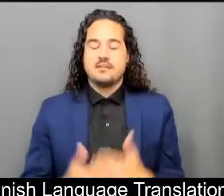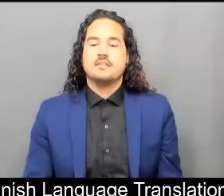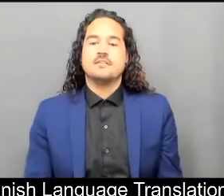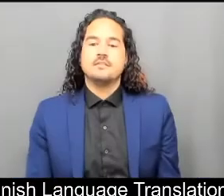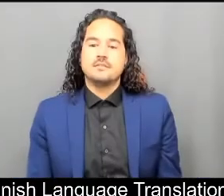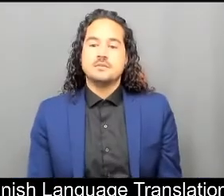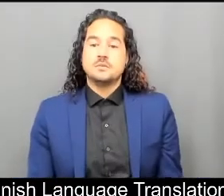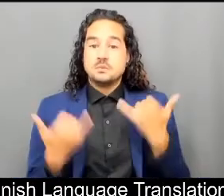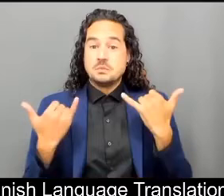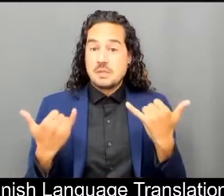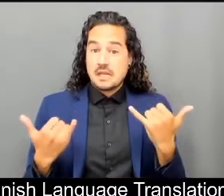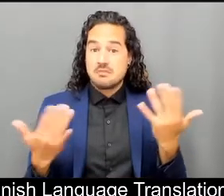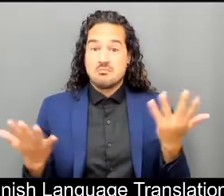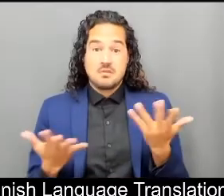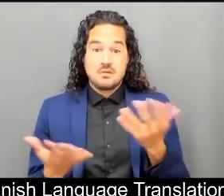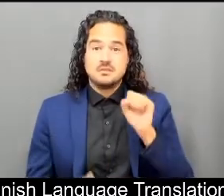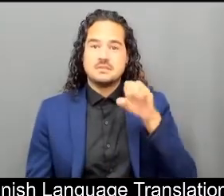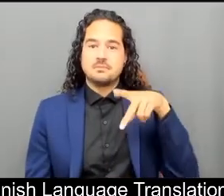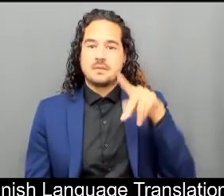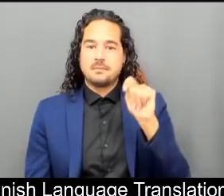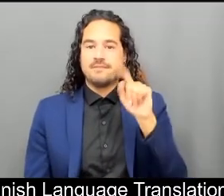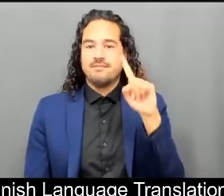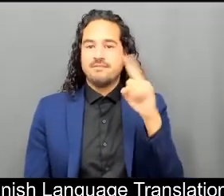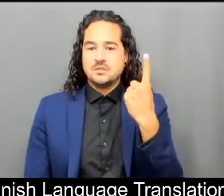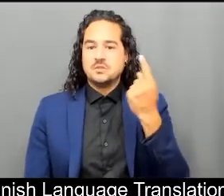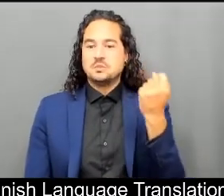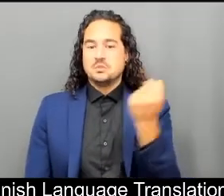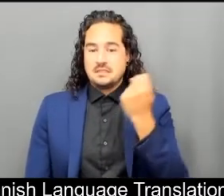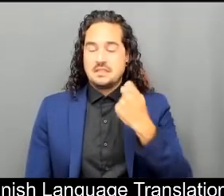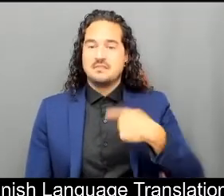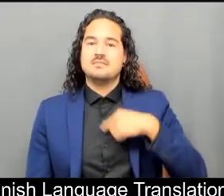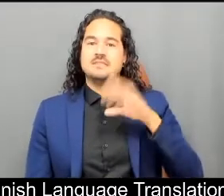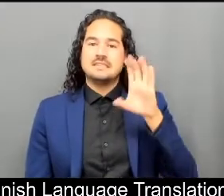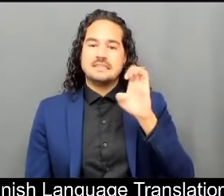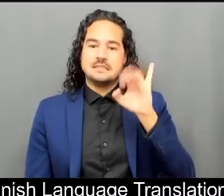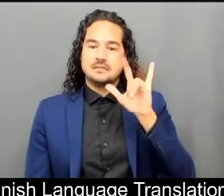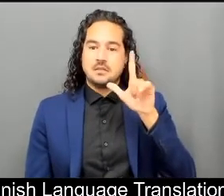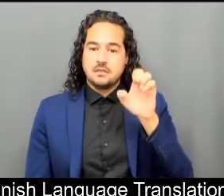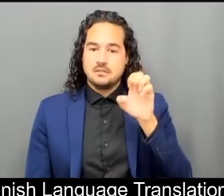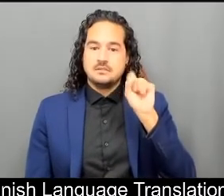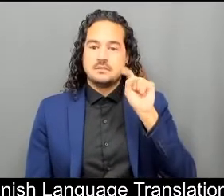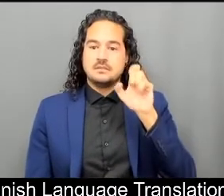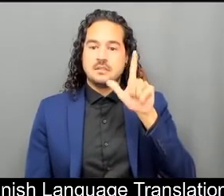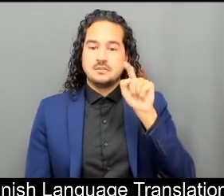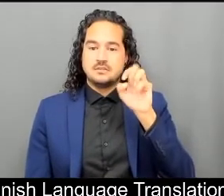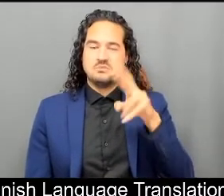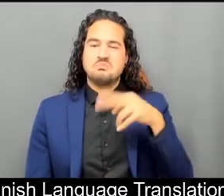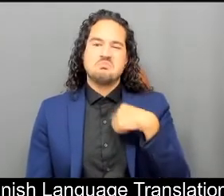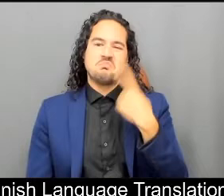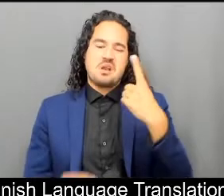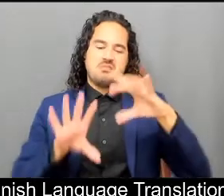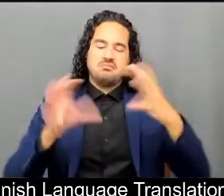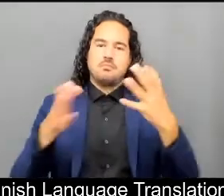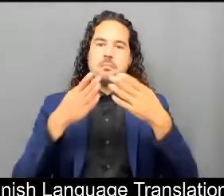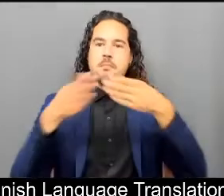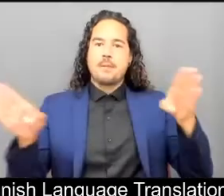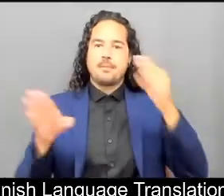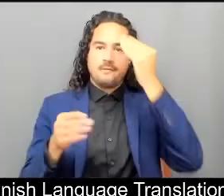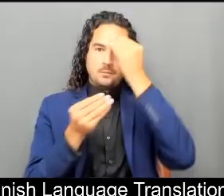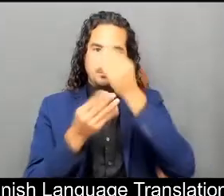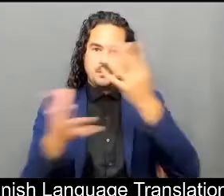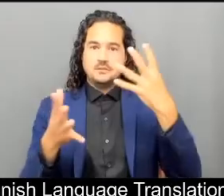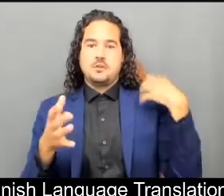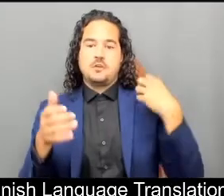is Cecile Stelter, and I am one of the public information officers assigned to this incident. In today's